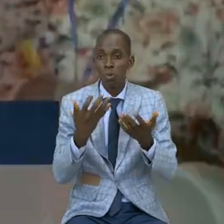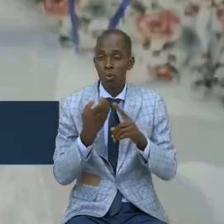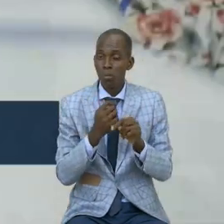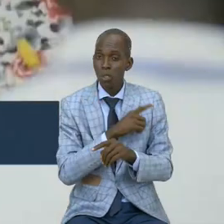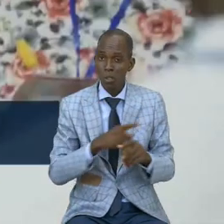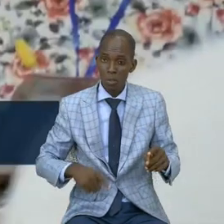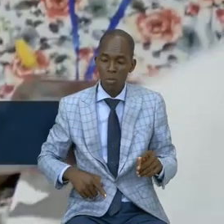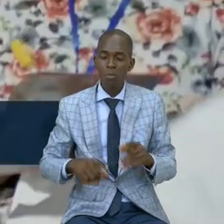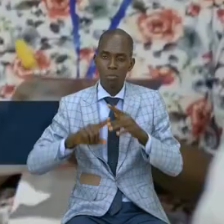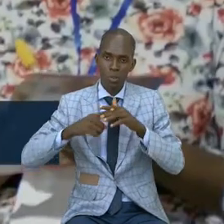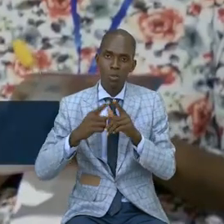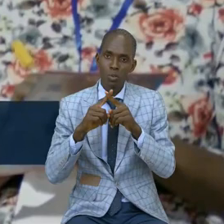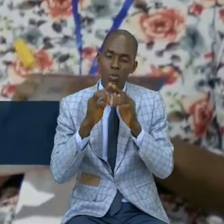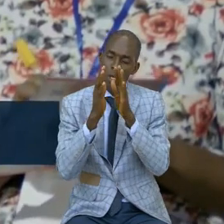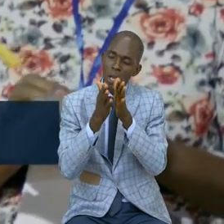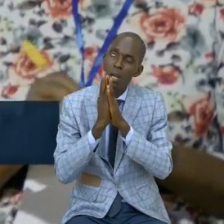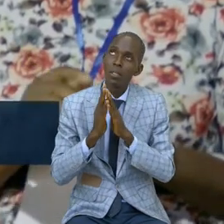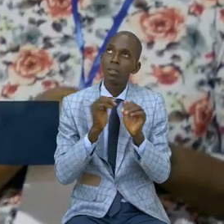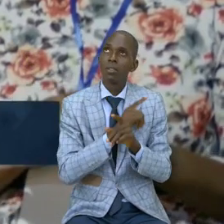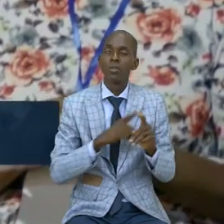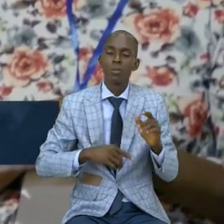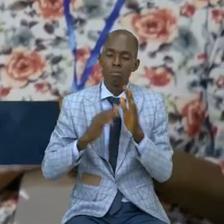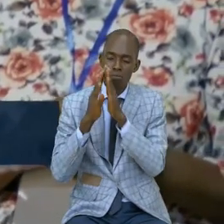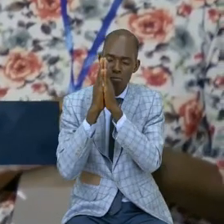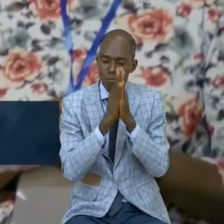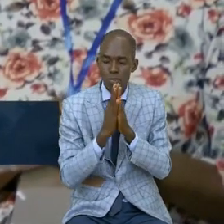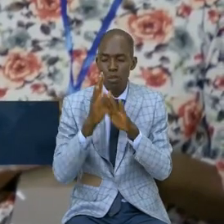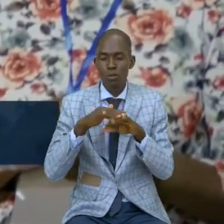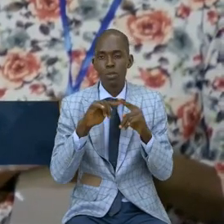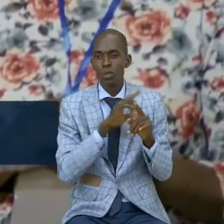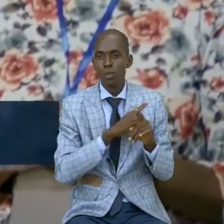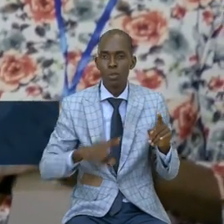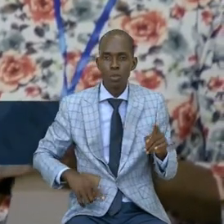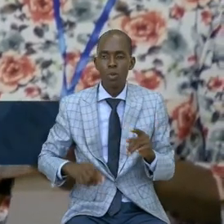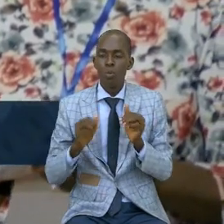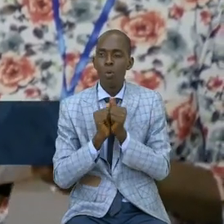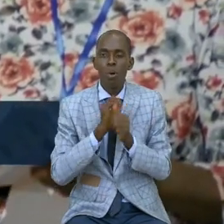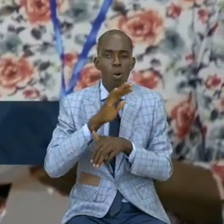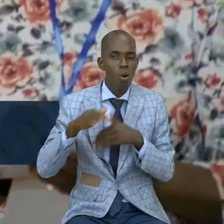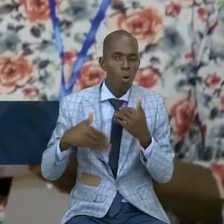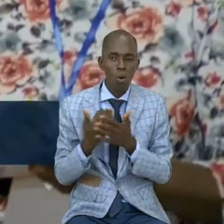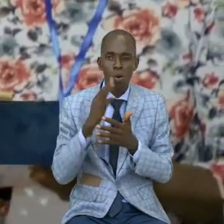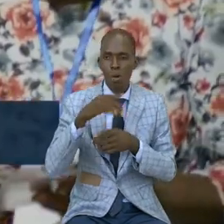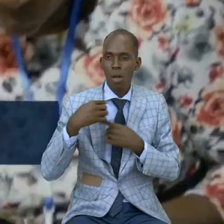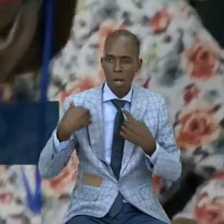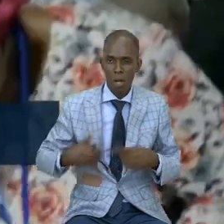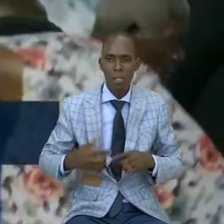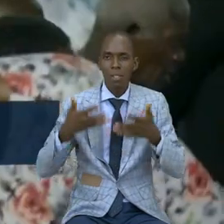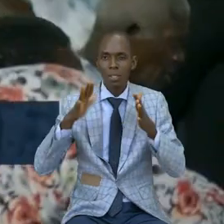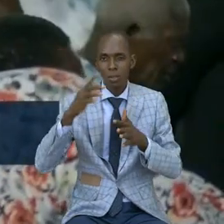Others, pray, seek the Lord, call upon Him. Today is your day of miracle.